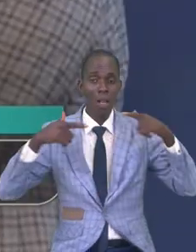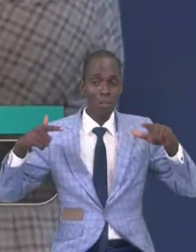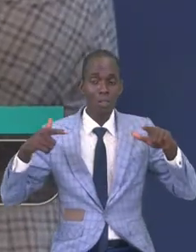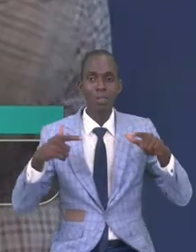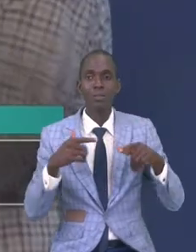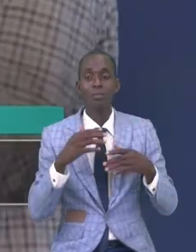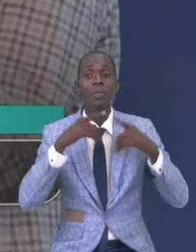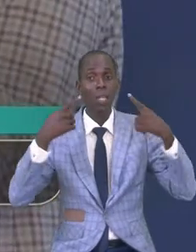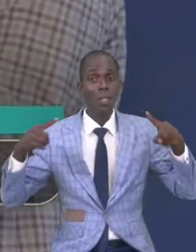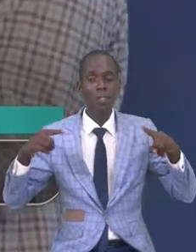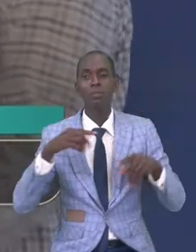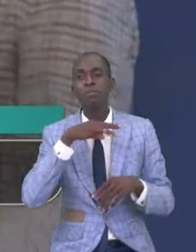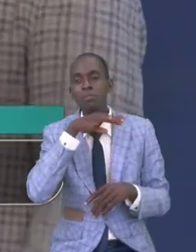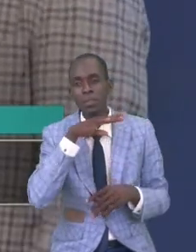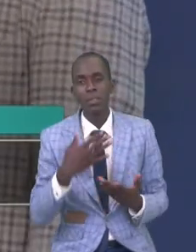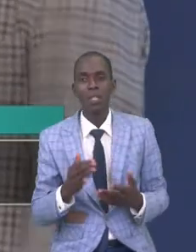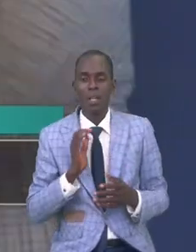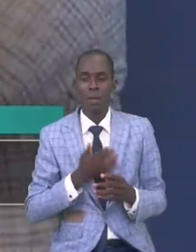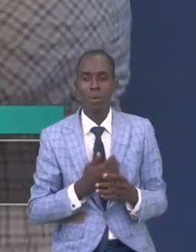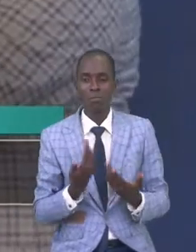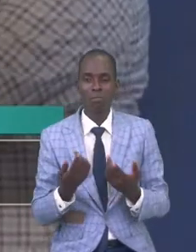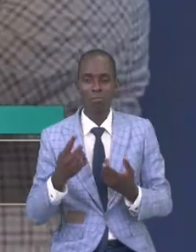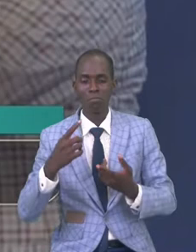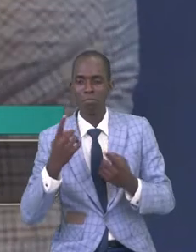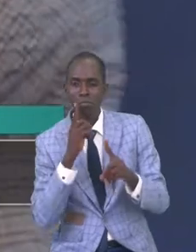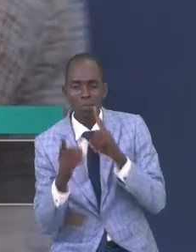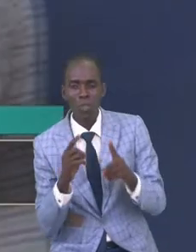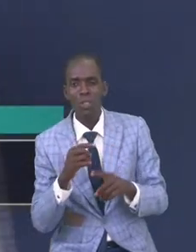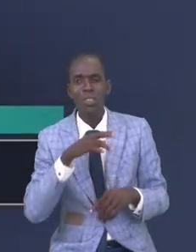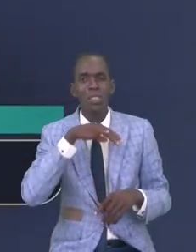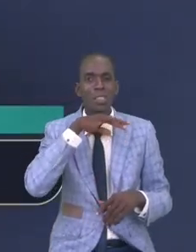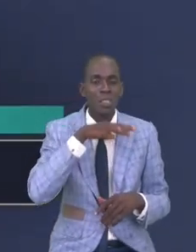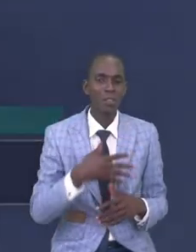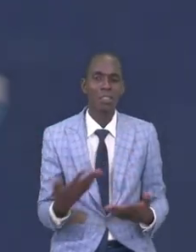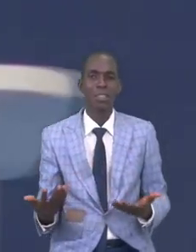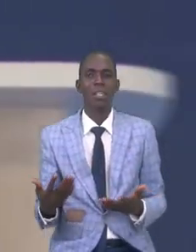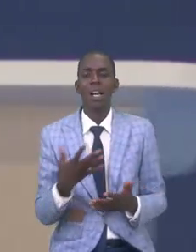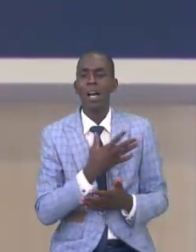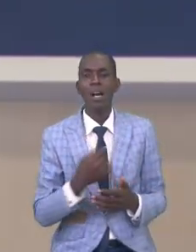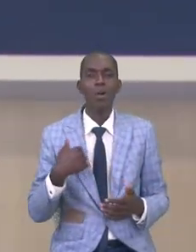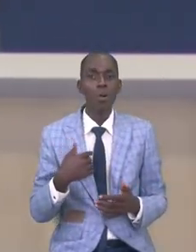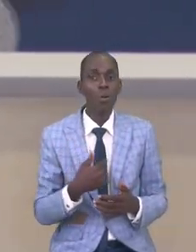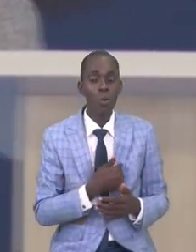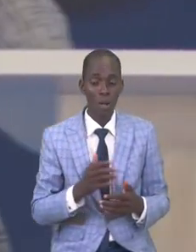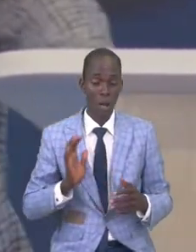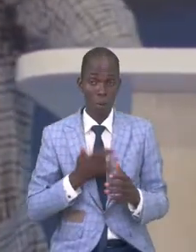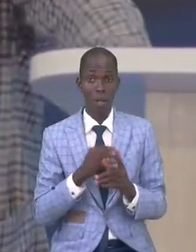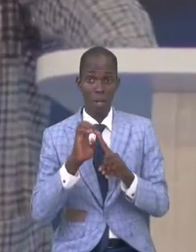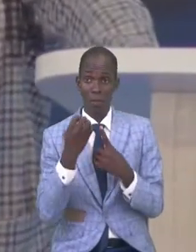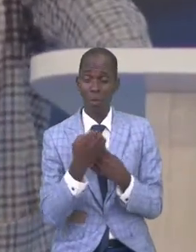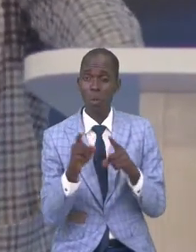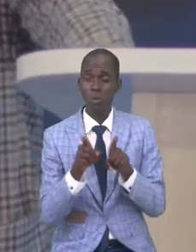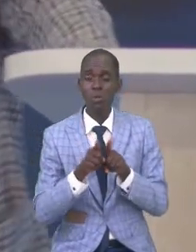our environment filthy, everything is filthy, and we're so used to that, and we're